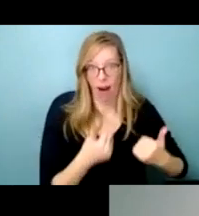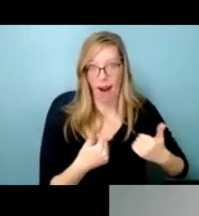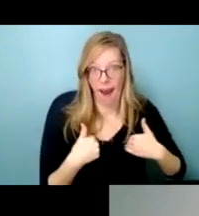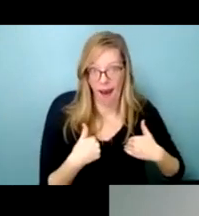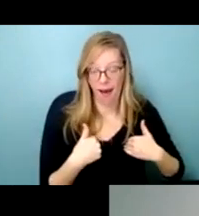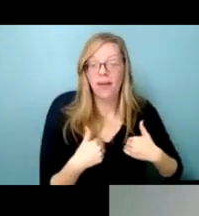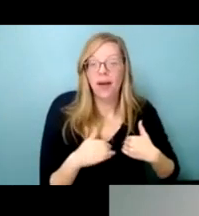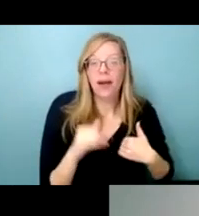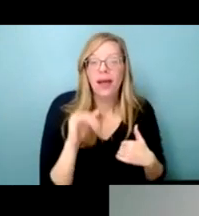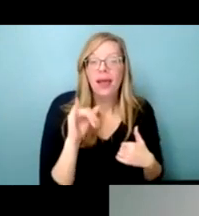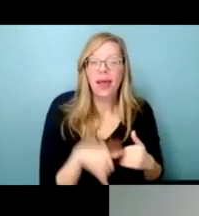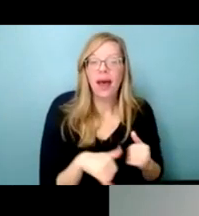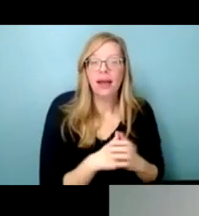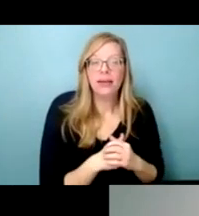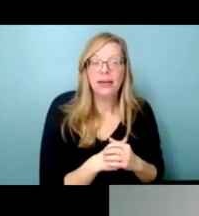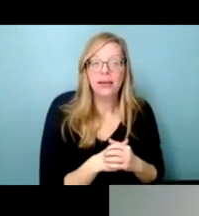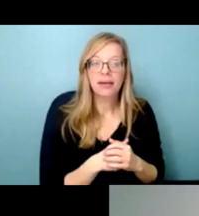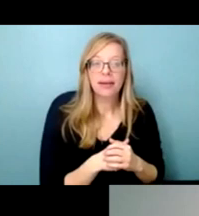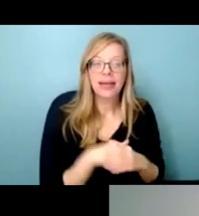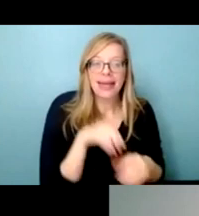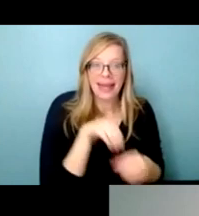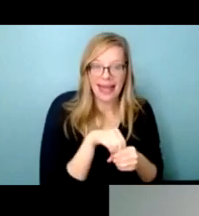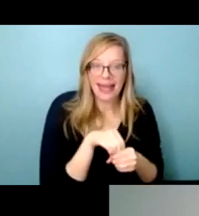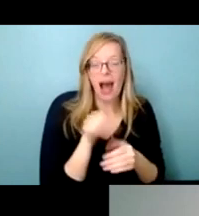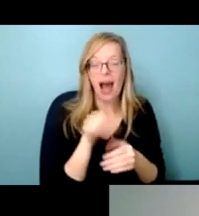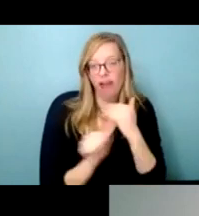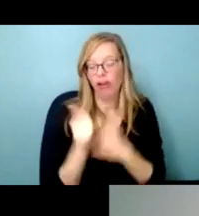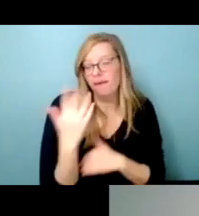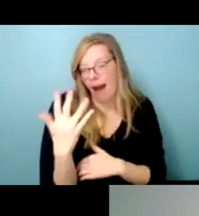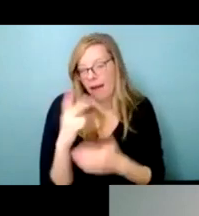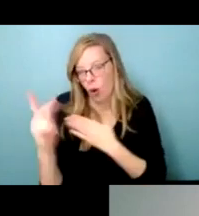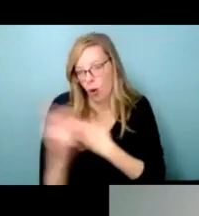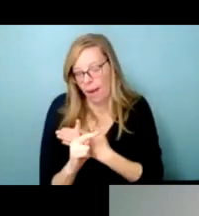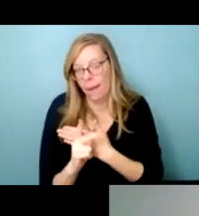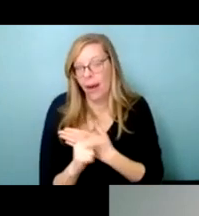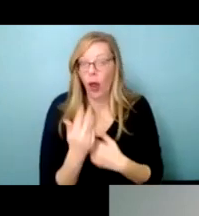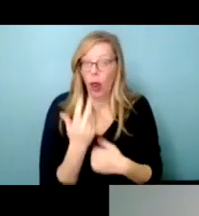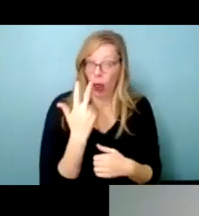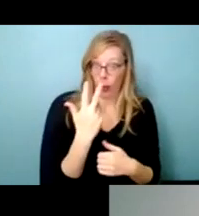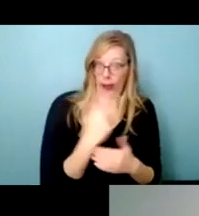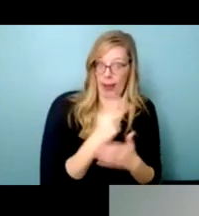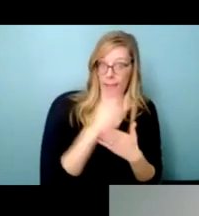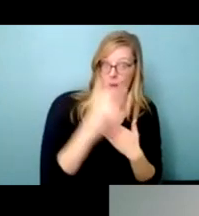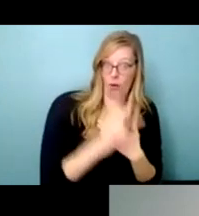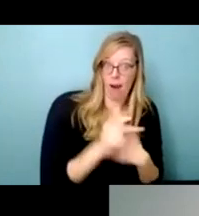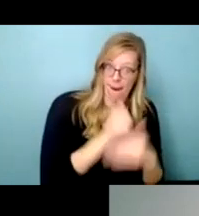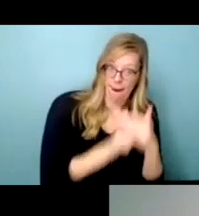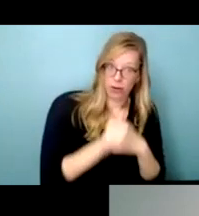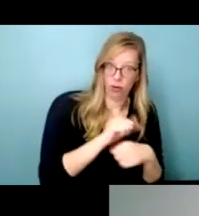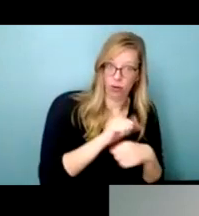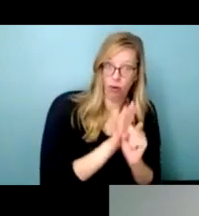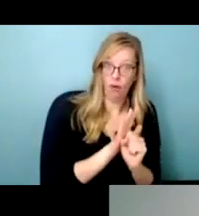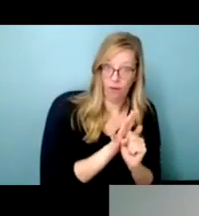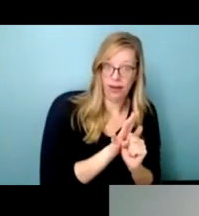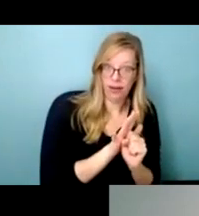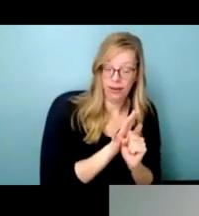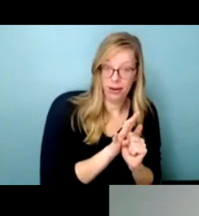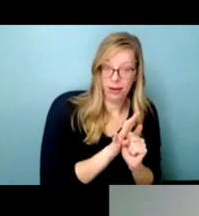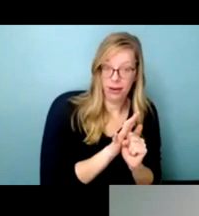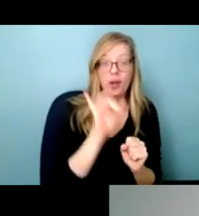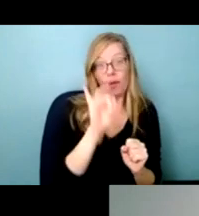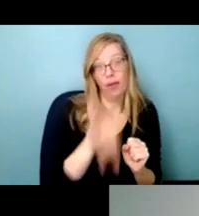within five programs, three of which are COVID related. So that's kind of really, on a